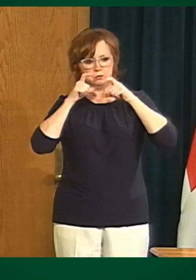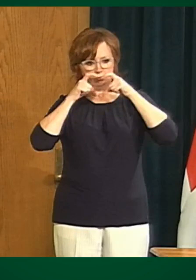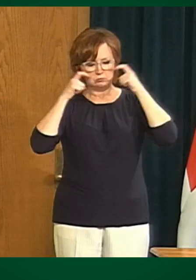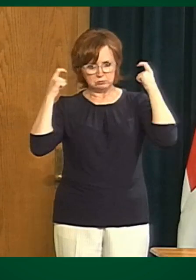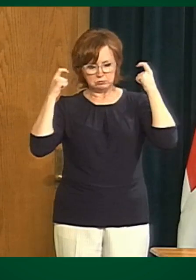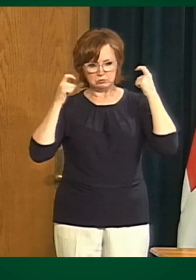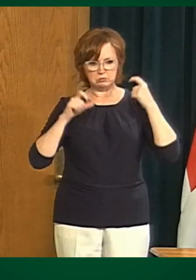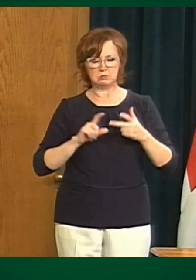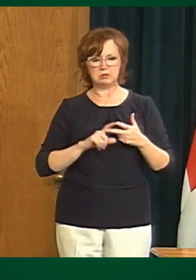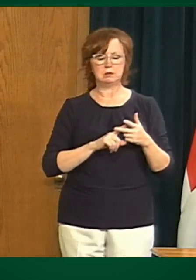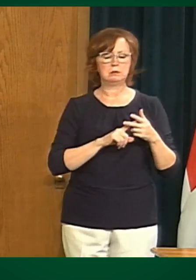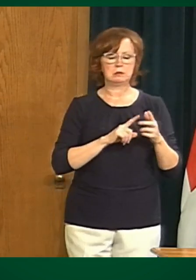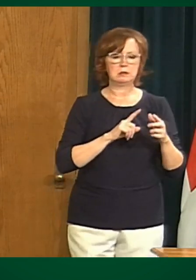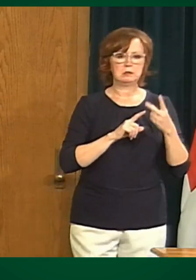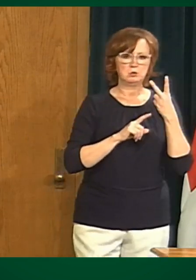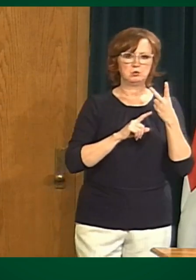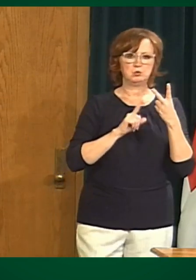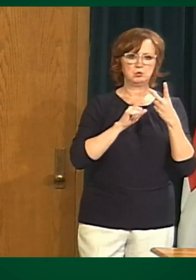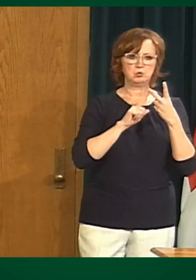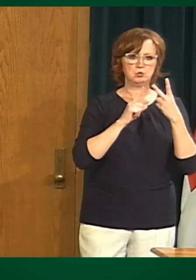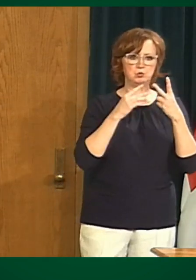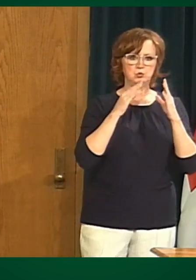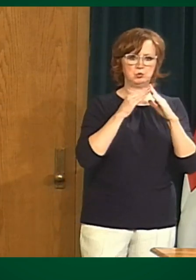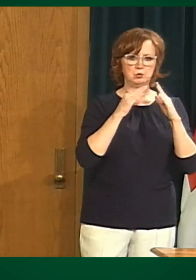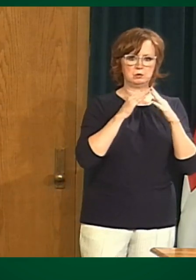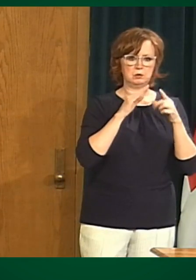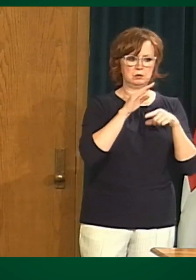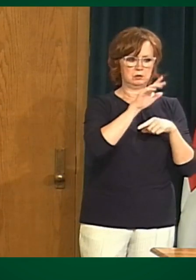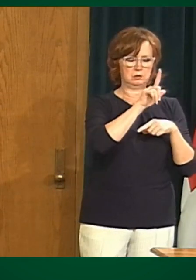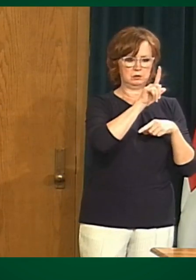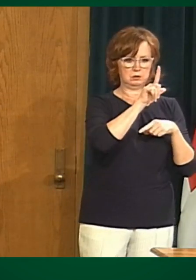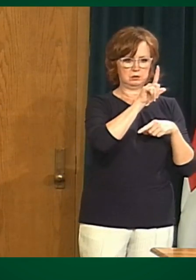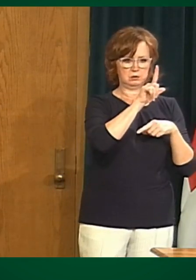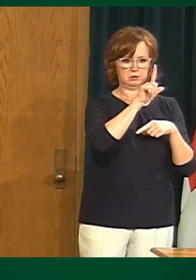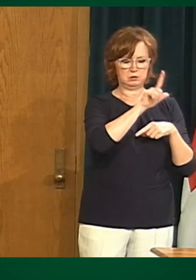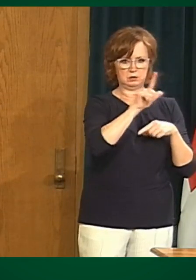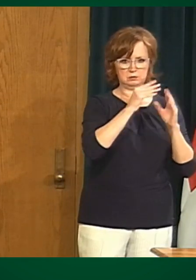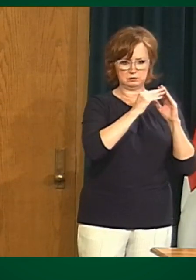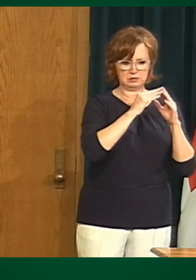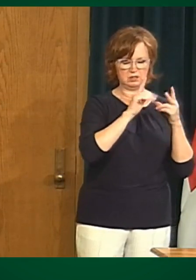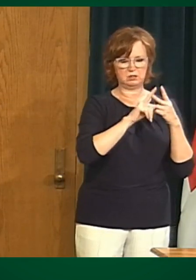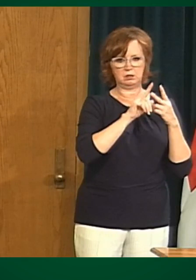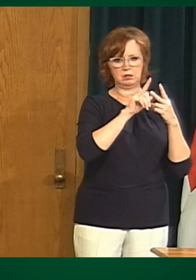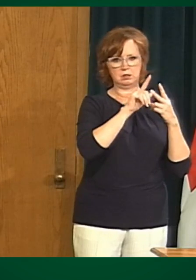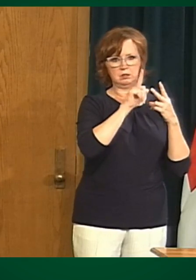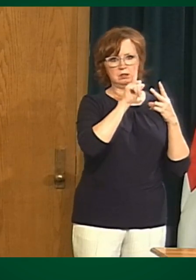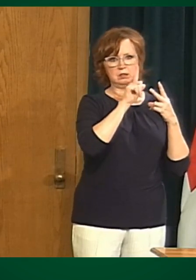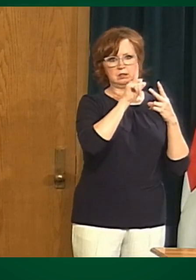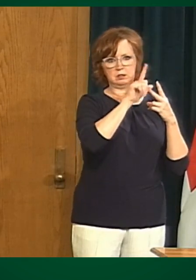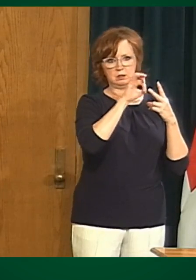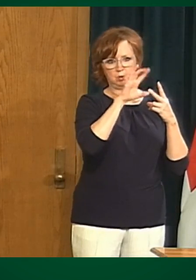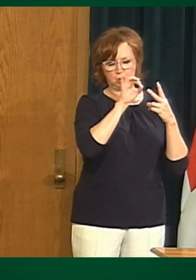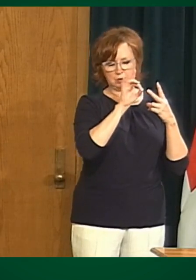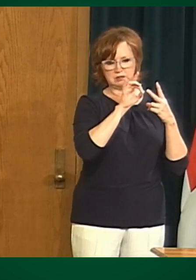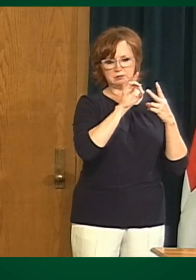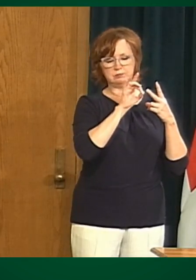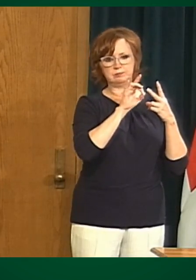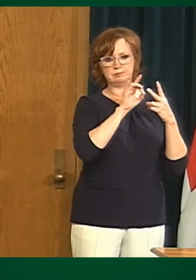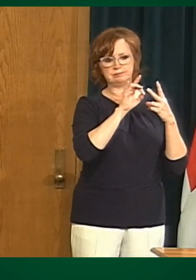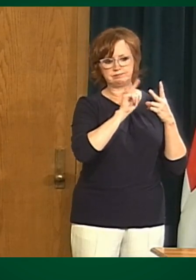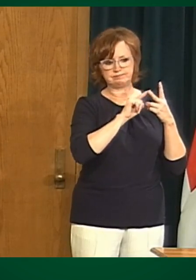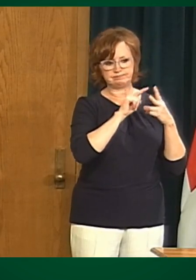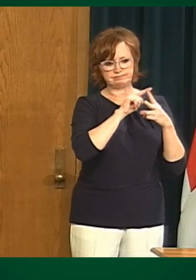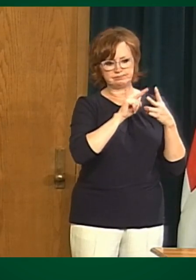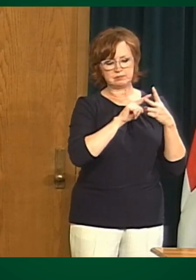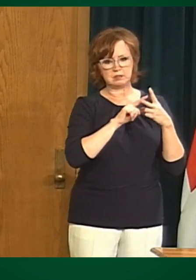Hospital, the current outbreak in the community setting in the Loche, the unfortunate 2 deaths that we've had recently in a long-term care setting are